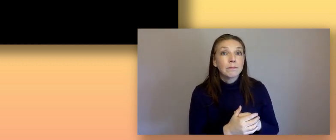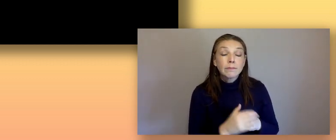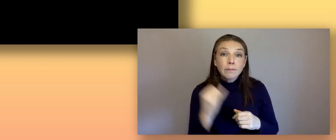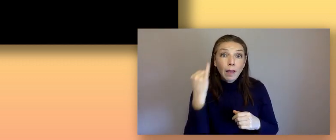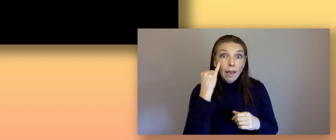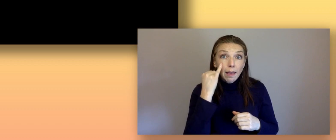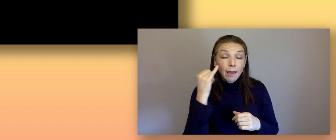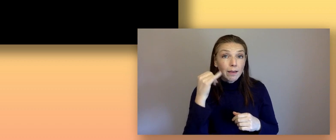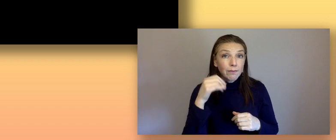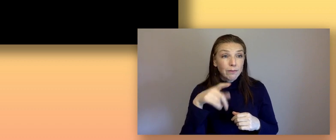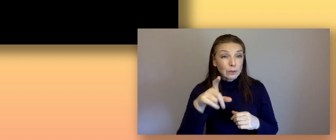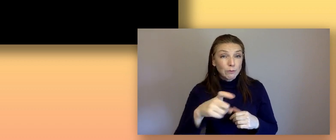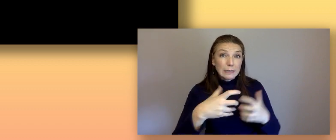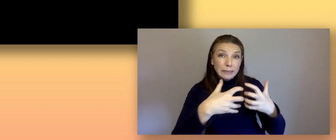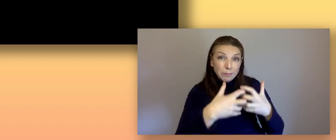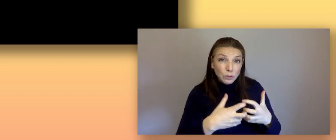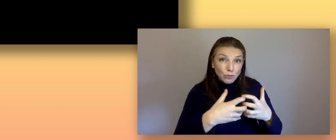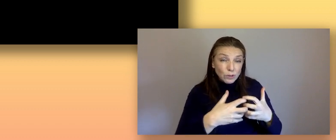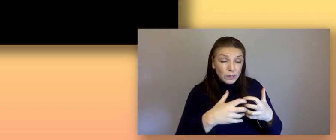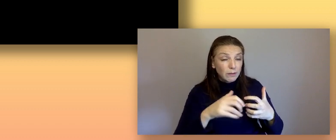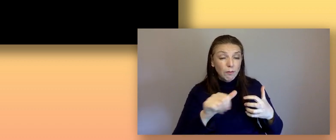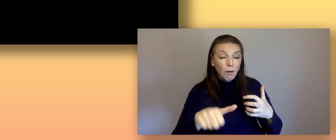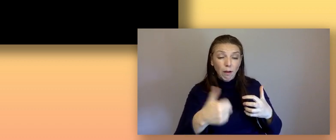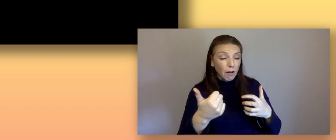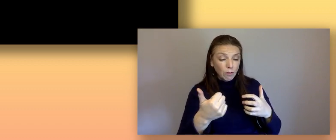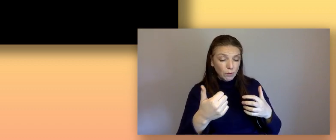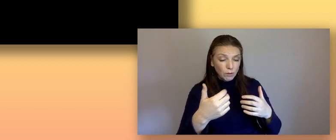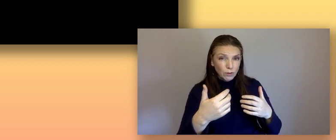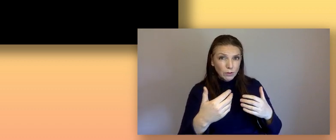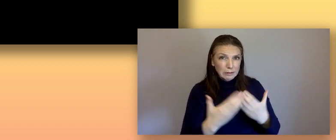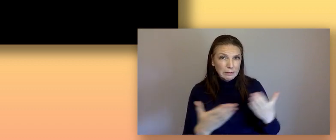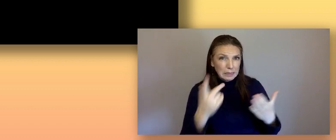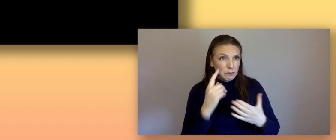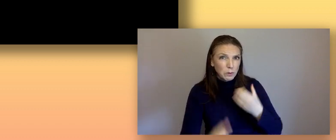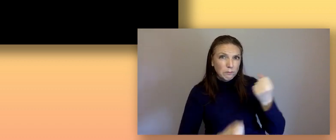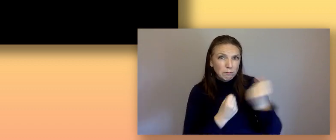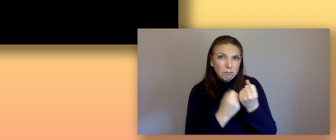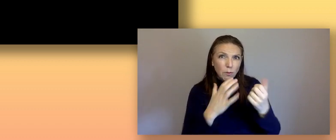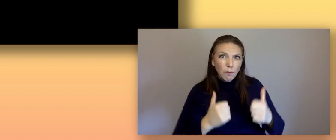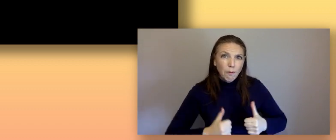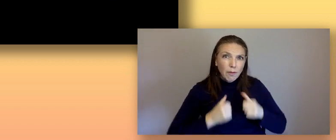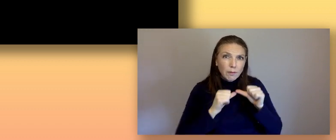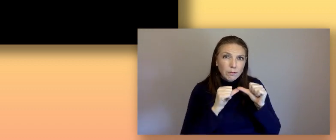And if other life-saving measures are necessary to.